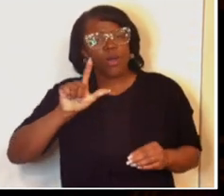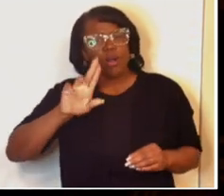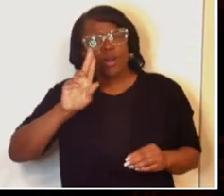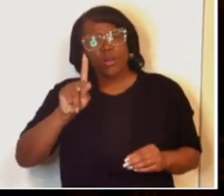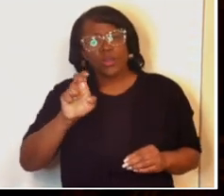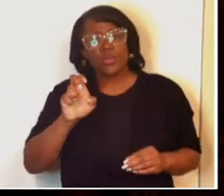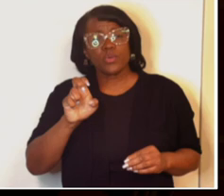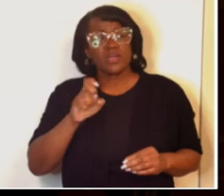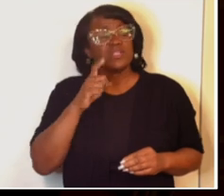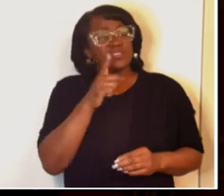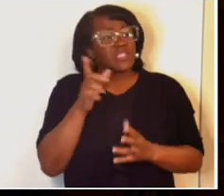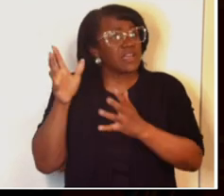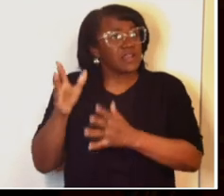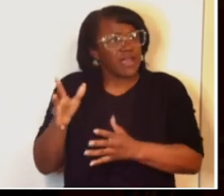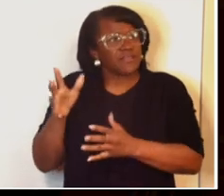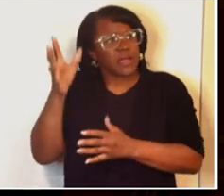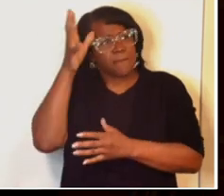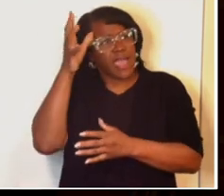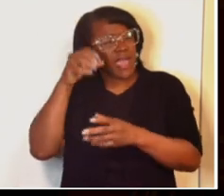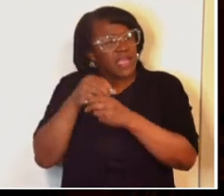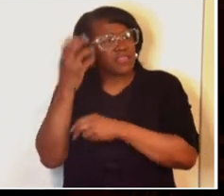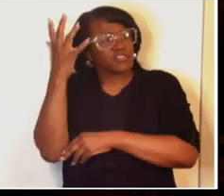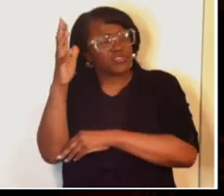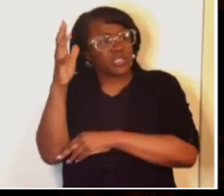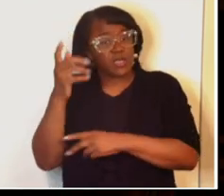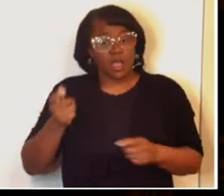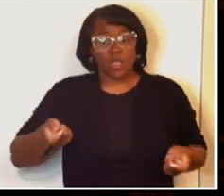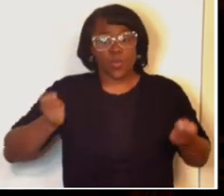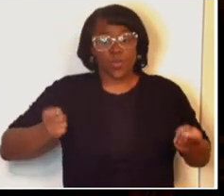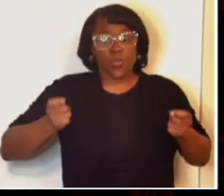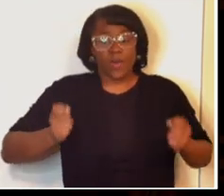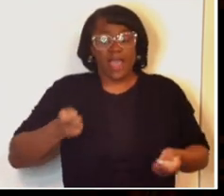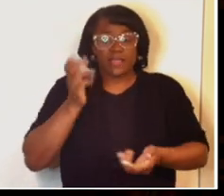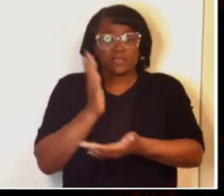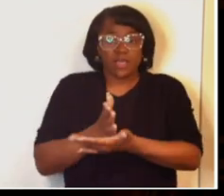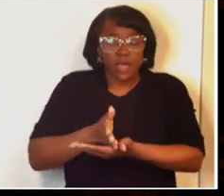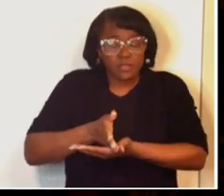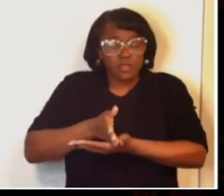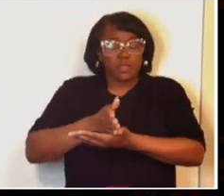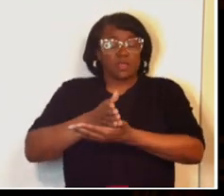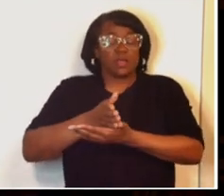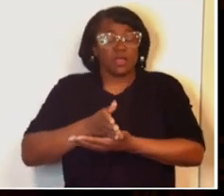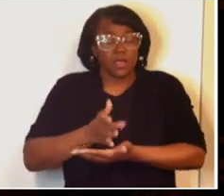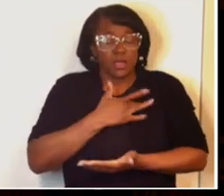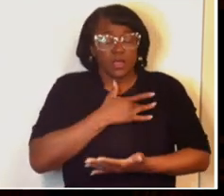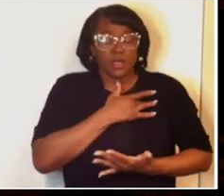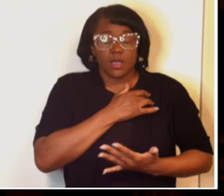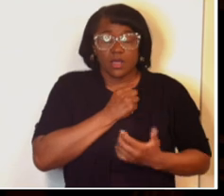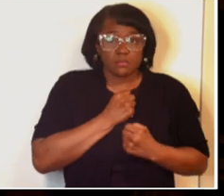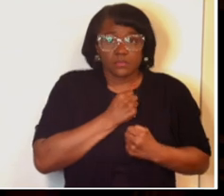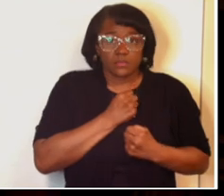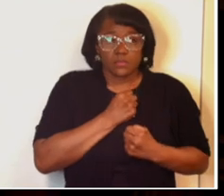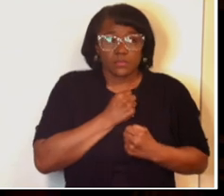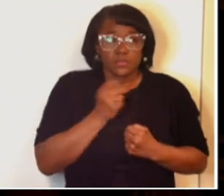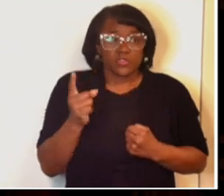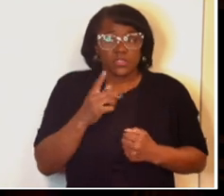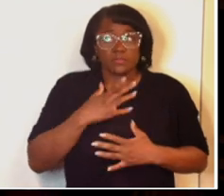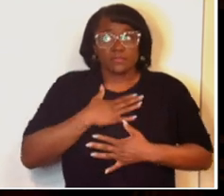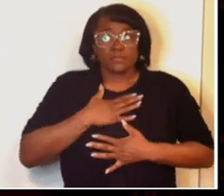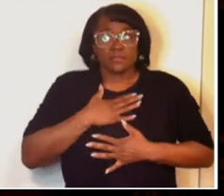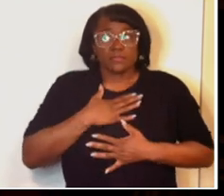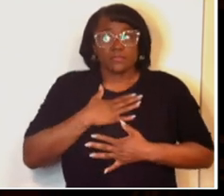the tree. The wagon stopped, and so did Epsy's heart. She held her breath as the driver spoke to